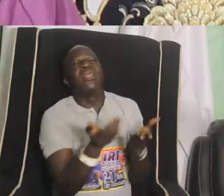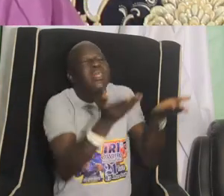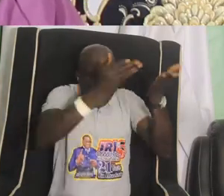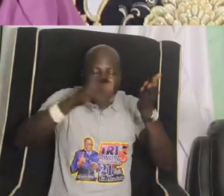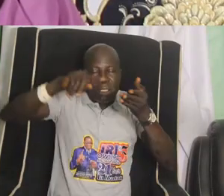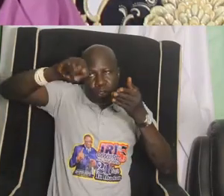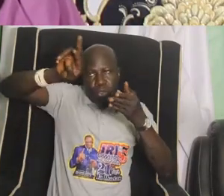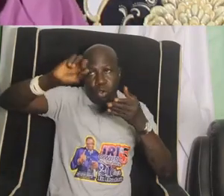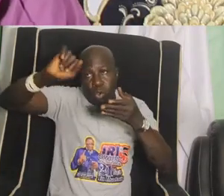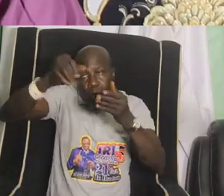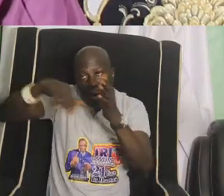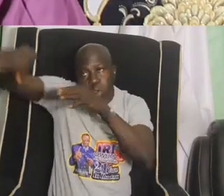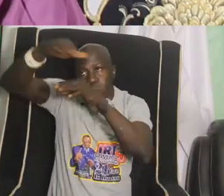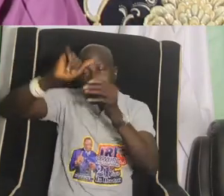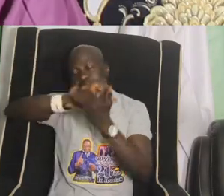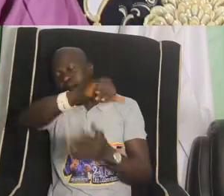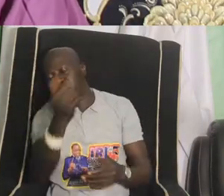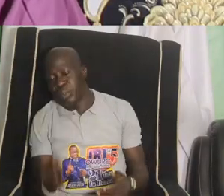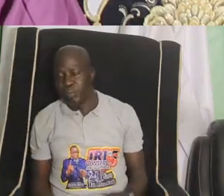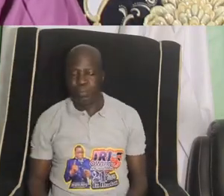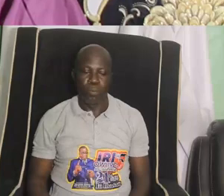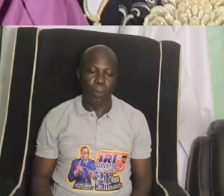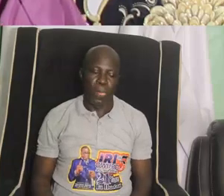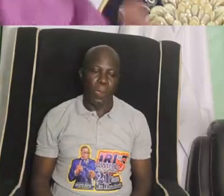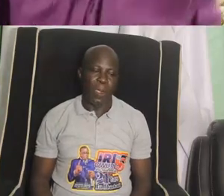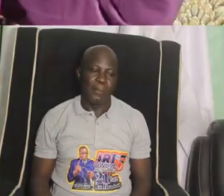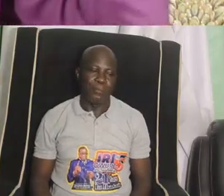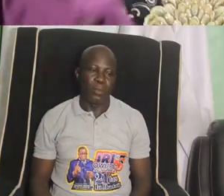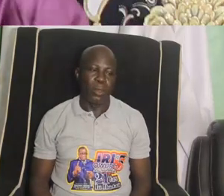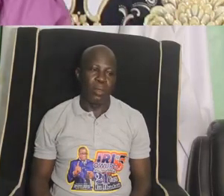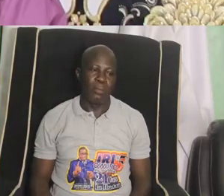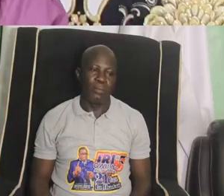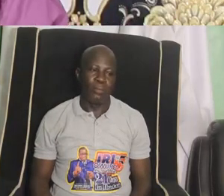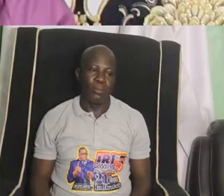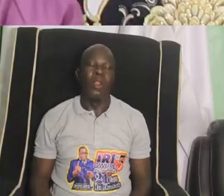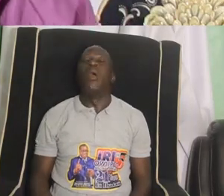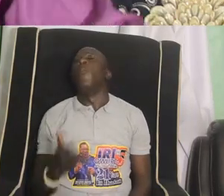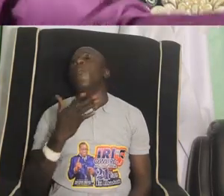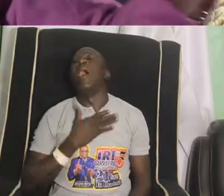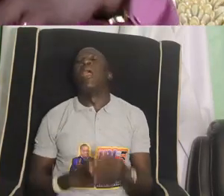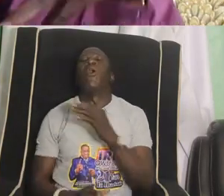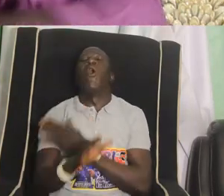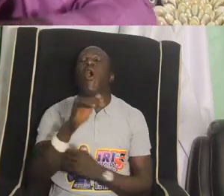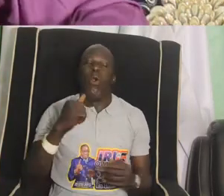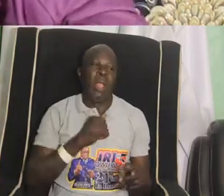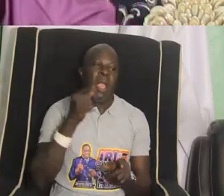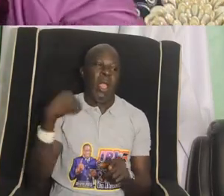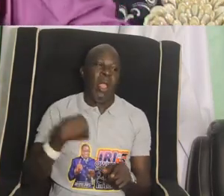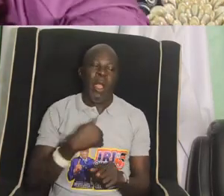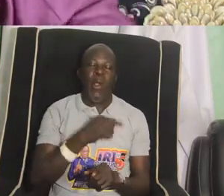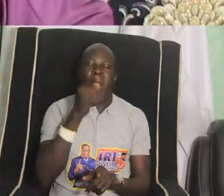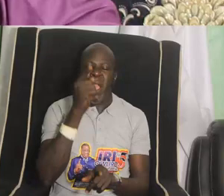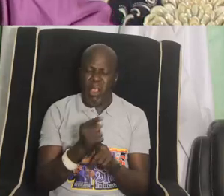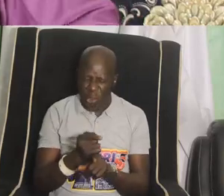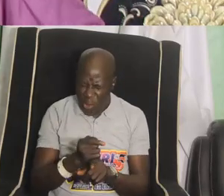kúrò. We exalt his throne than other kings. Yes, kí ló wí? Ó sì pààrọ̀ aṣọ túbù rẹ̀. Oh my God! Ọlọ́run wa pa. O mi pe ko